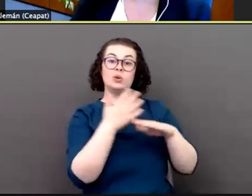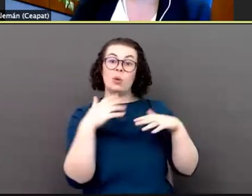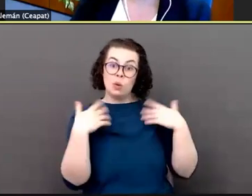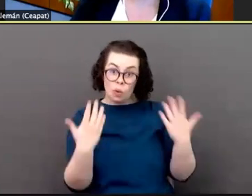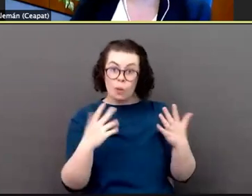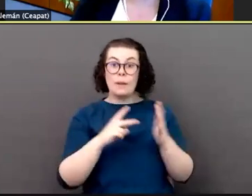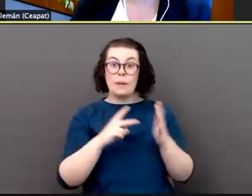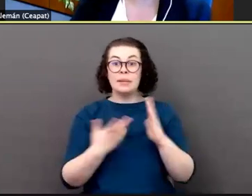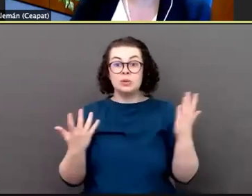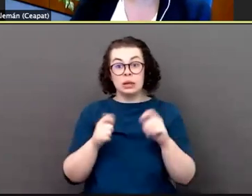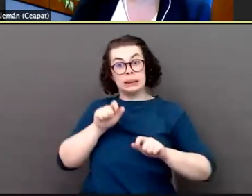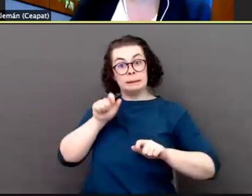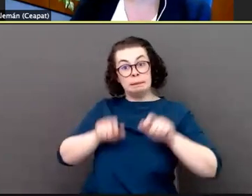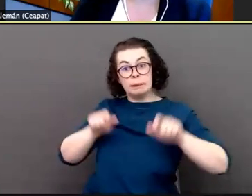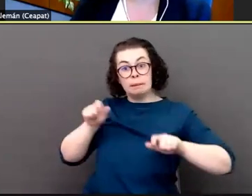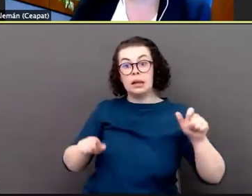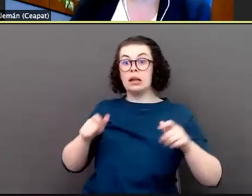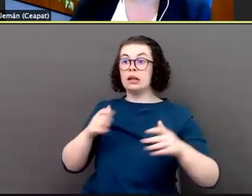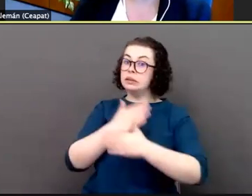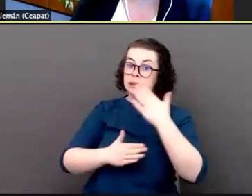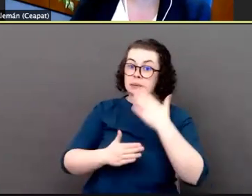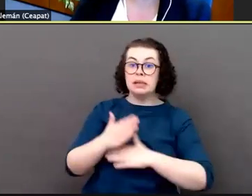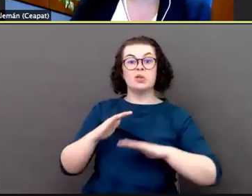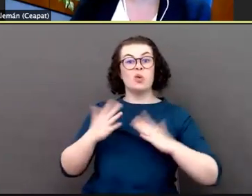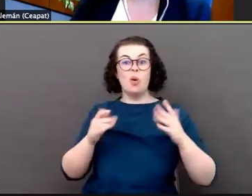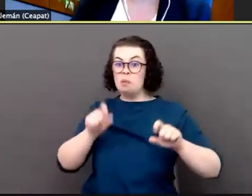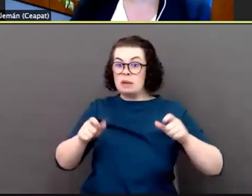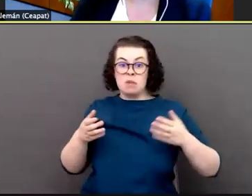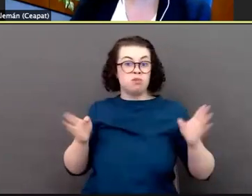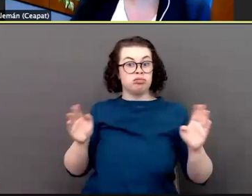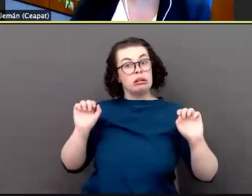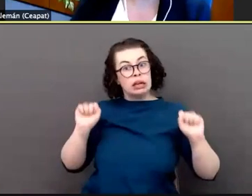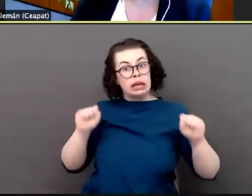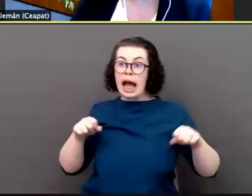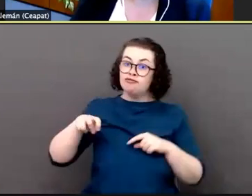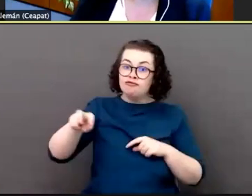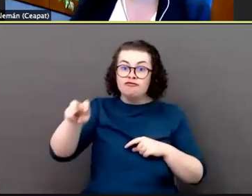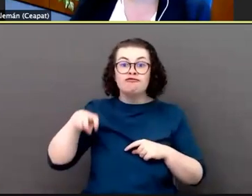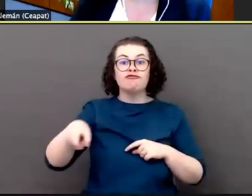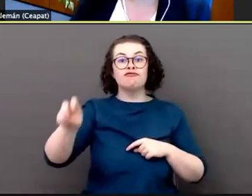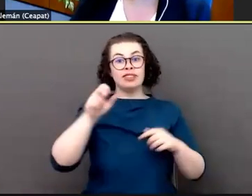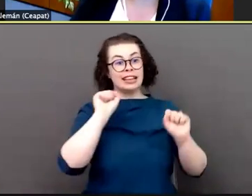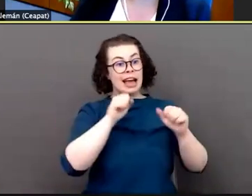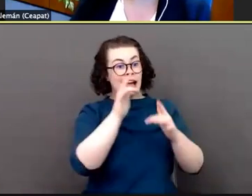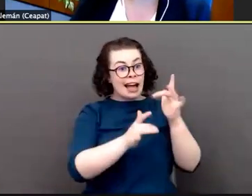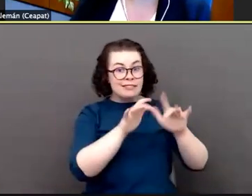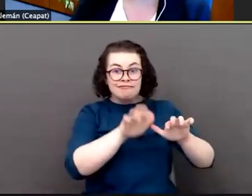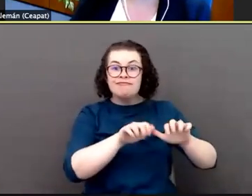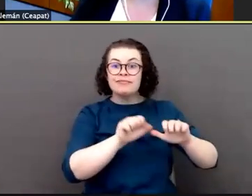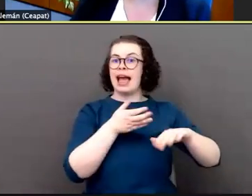and usability of future environments for all people. Compliance